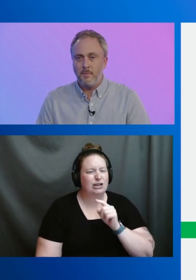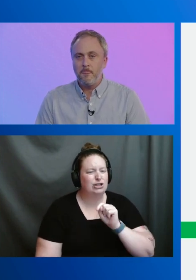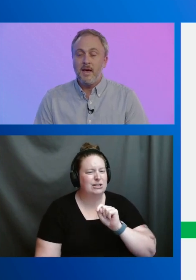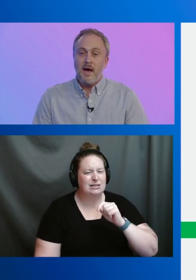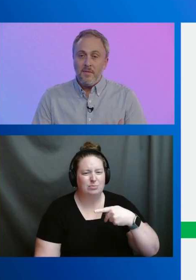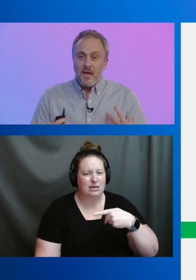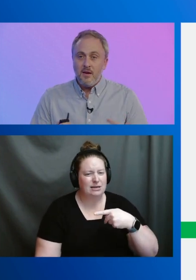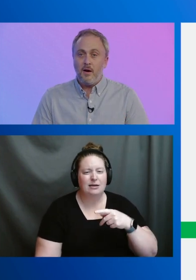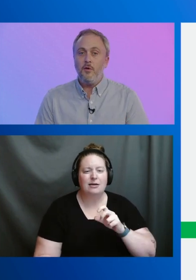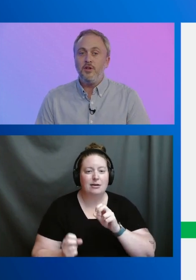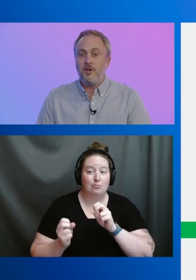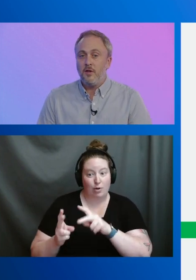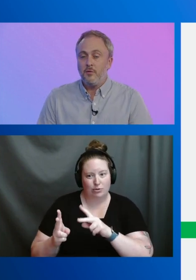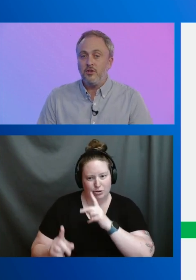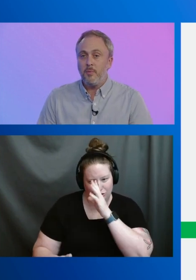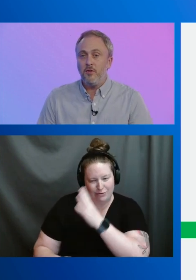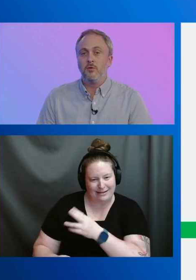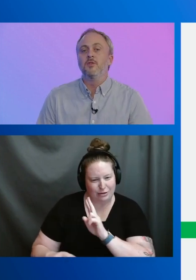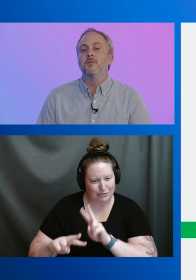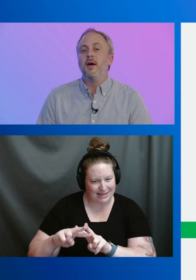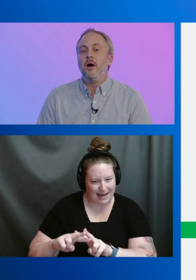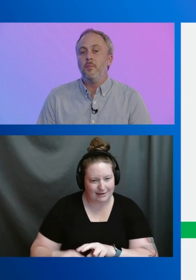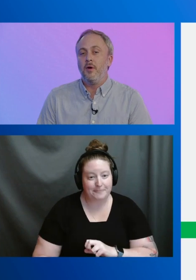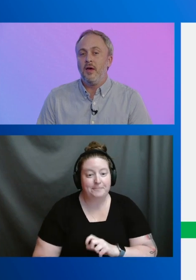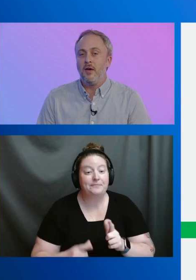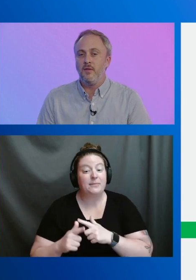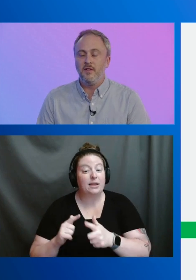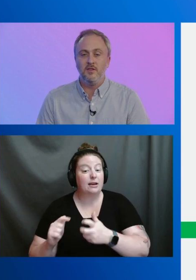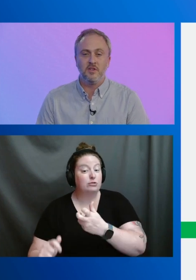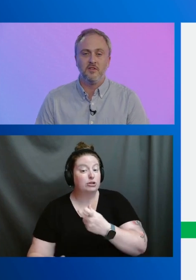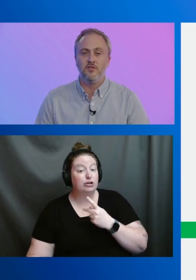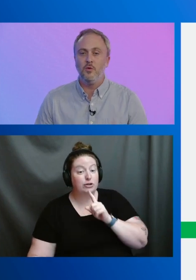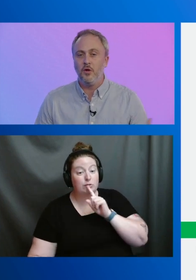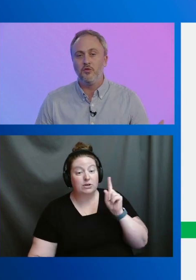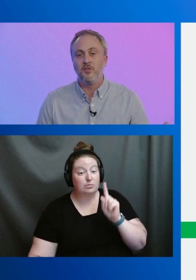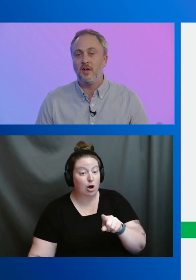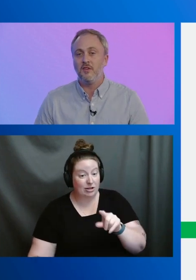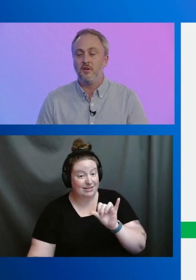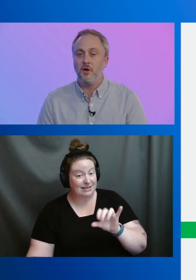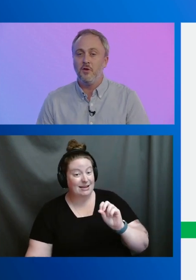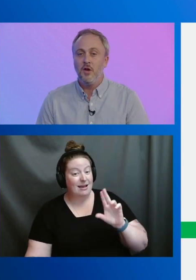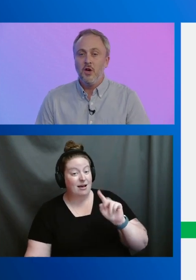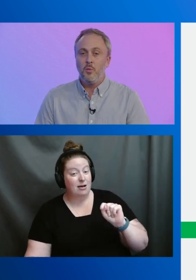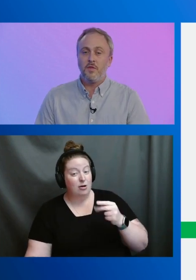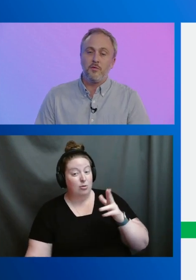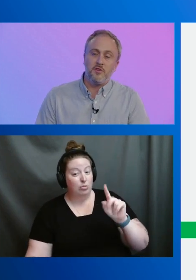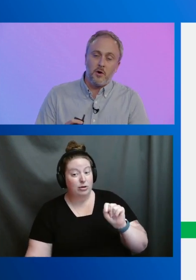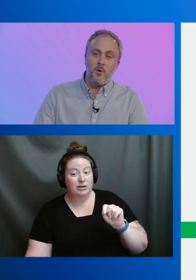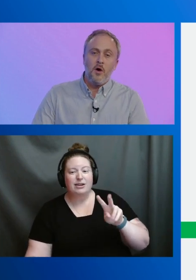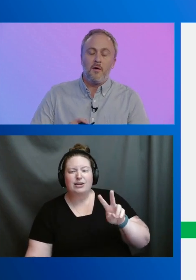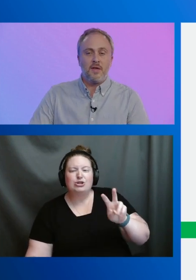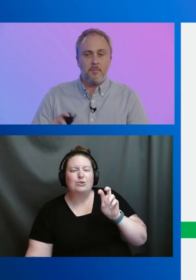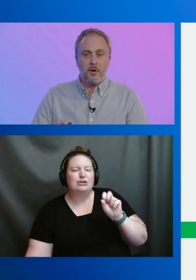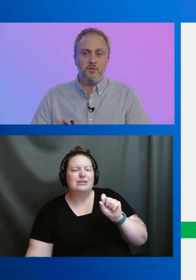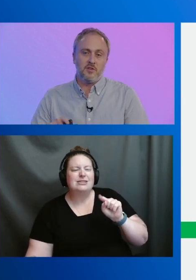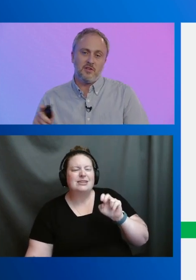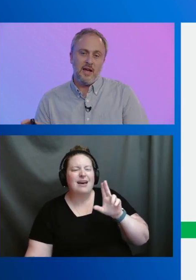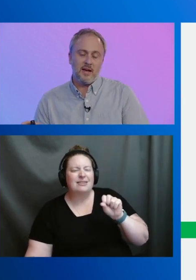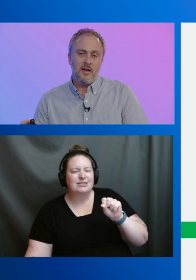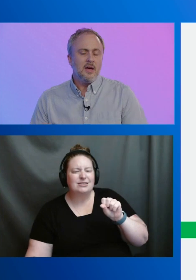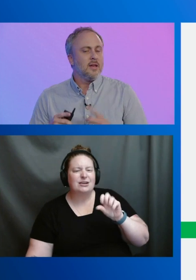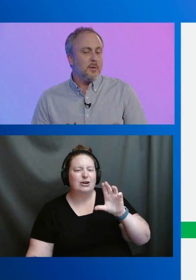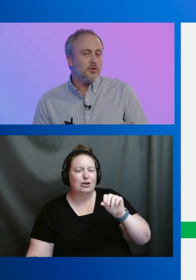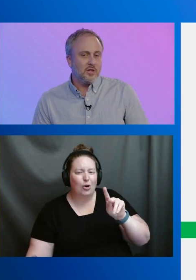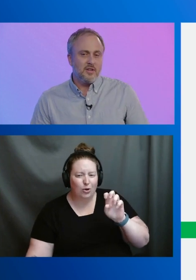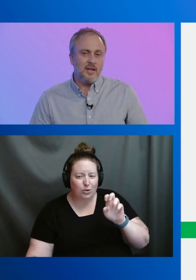for me. And then I return the response, which is my output here. And this is just a 200 status code with the result of that post to